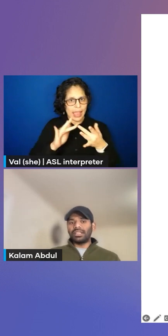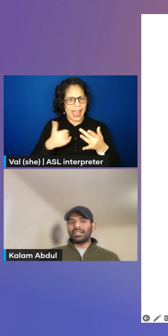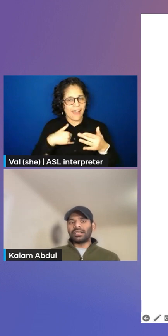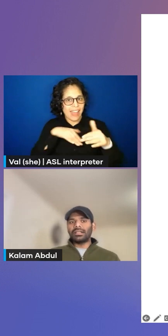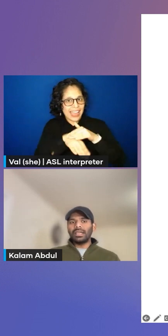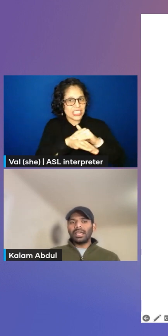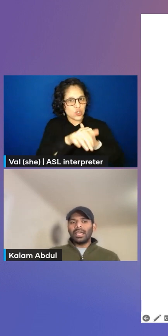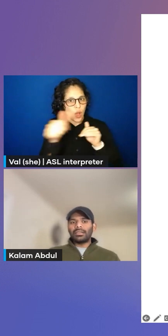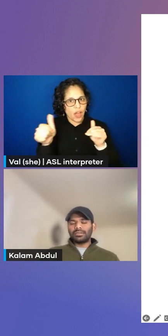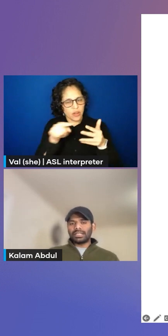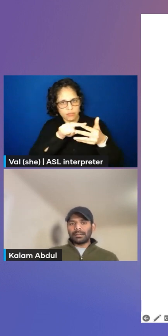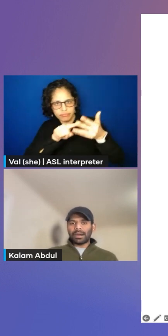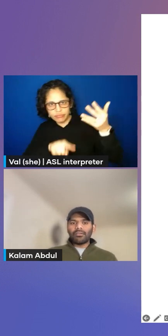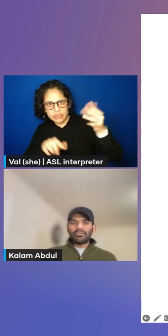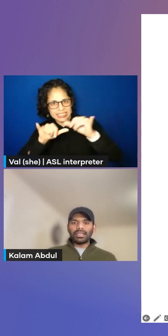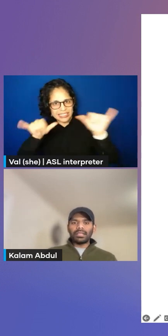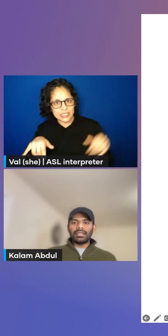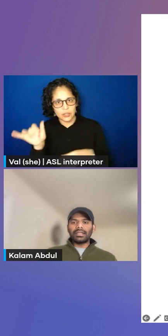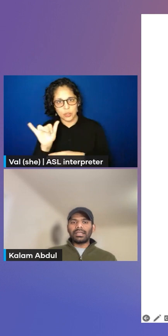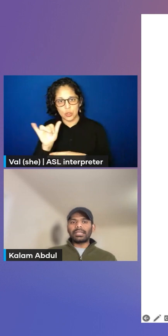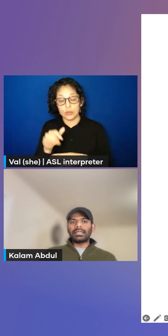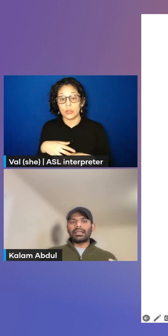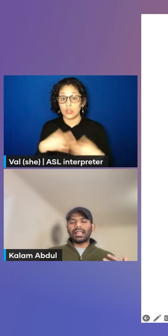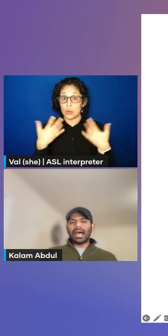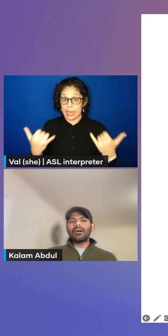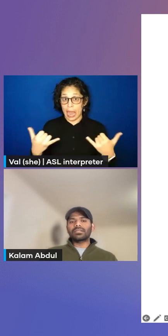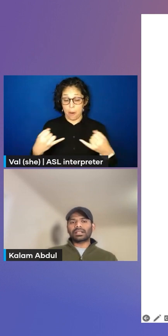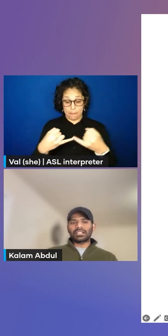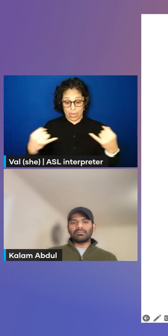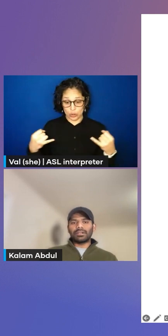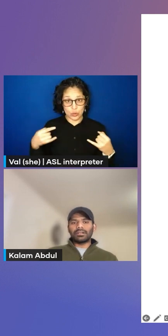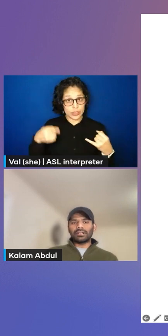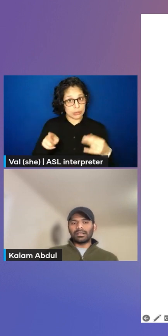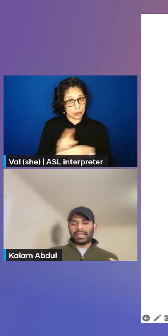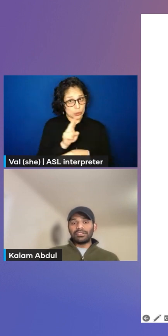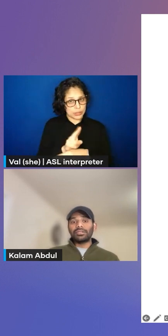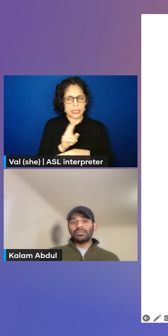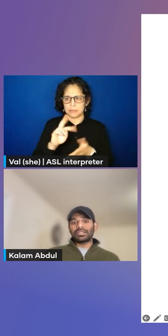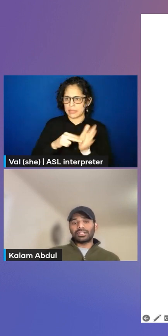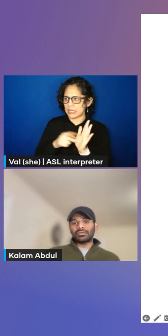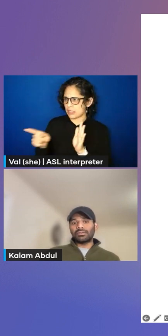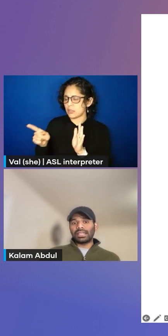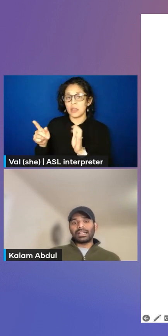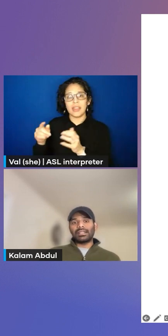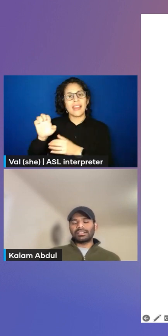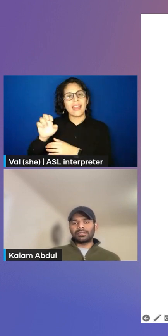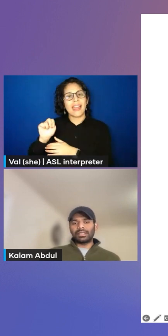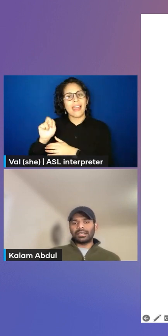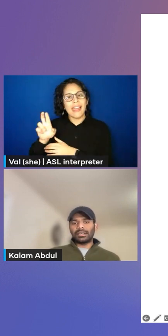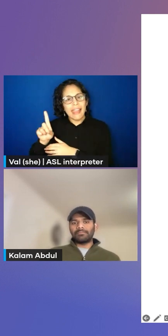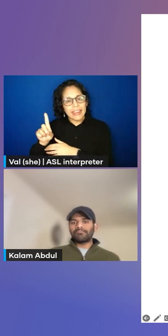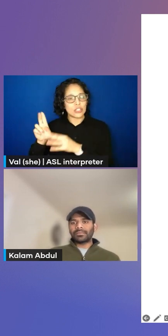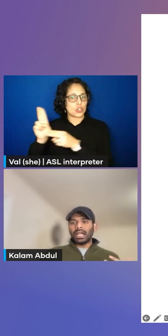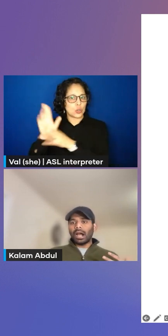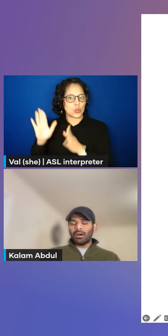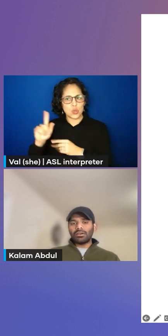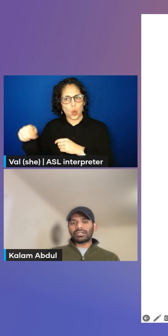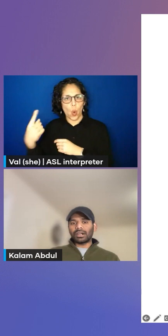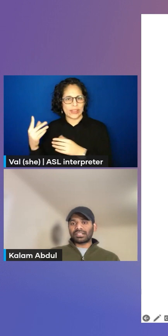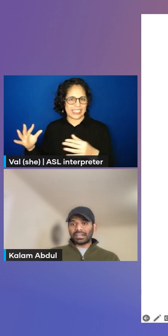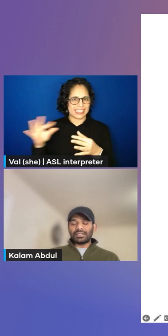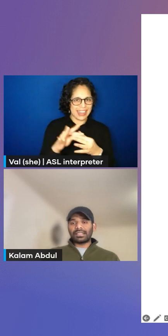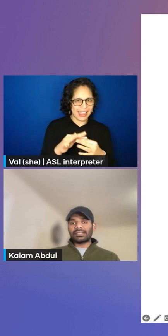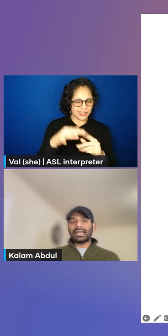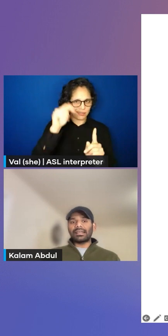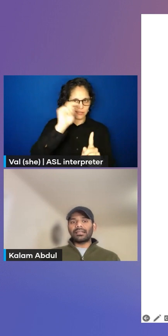well. But in here, using the boundary, it allows the customer or the end user to only connect to the host